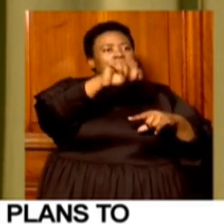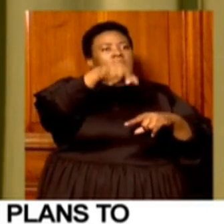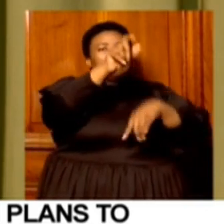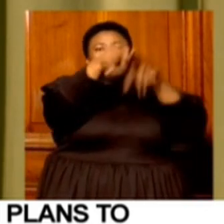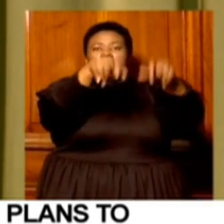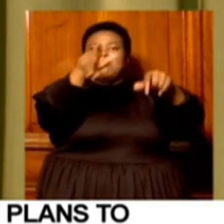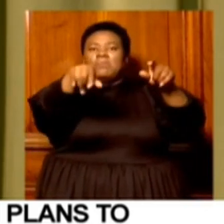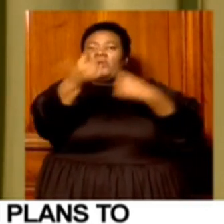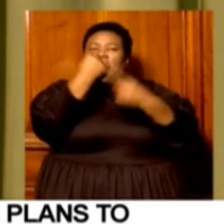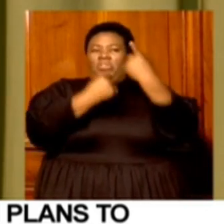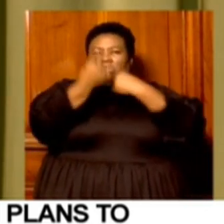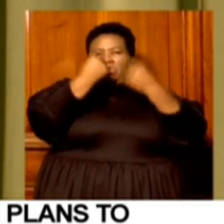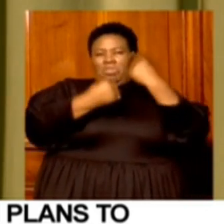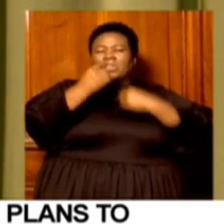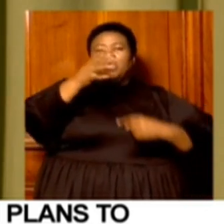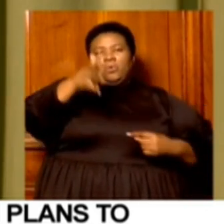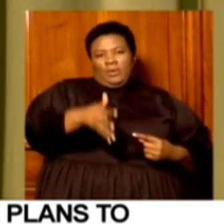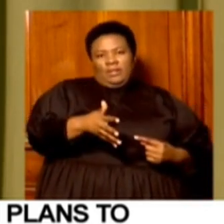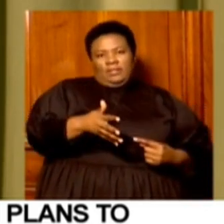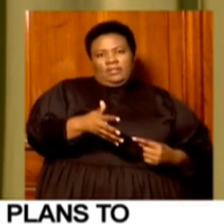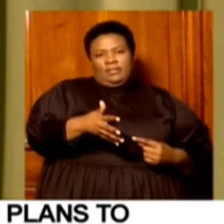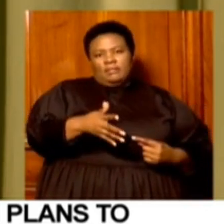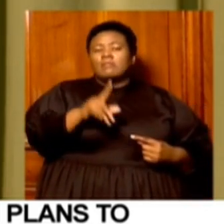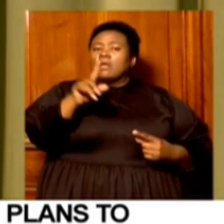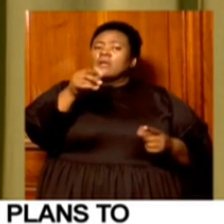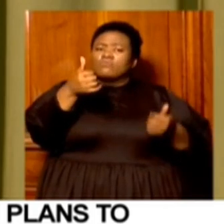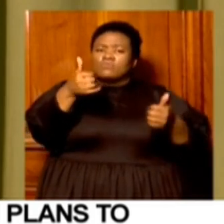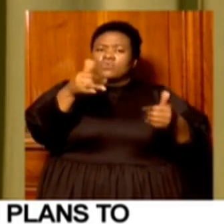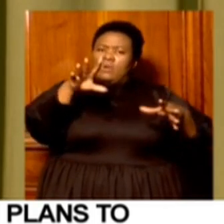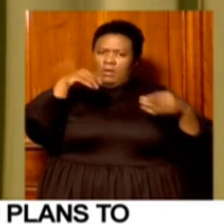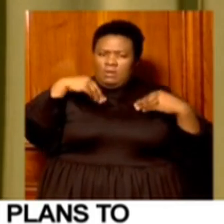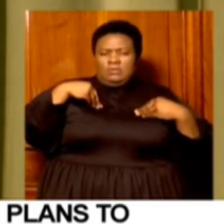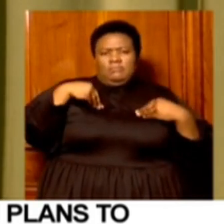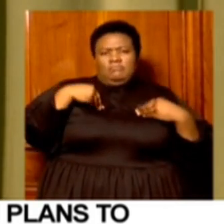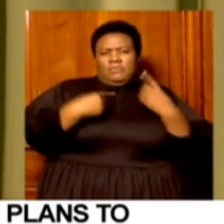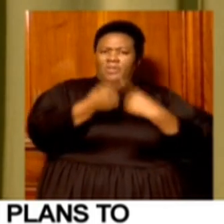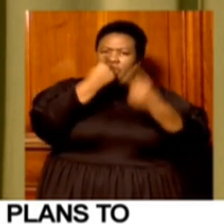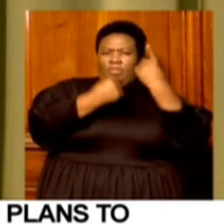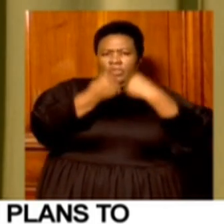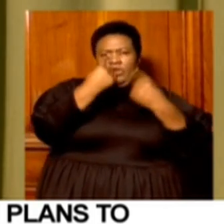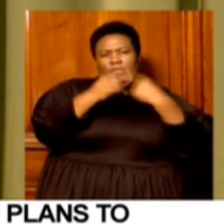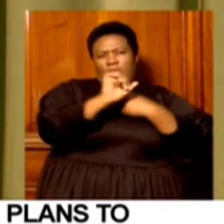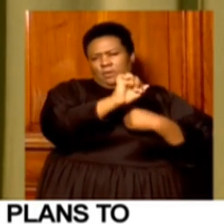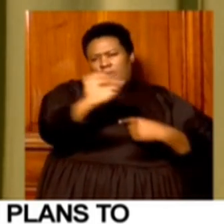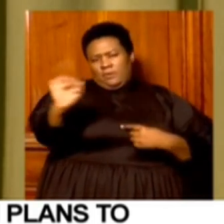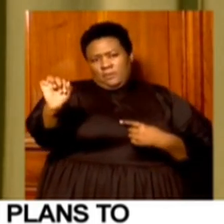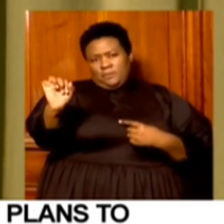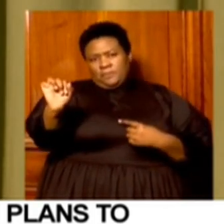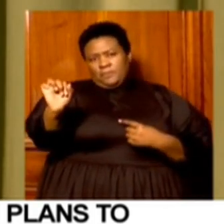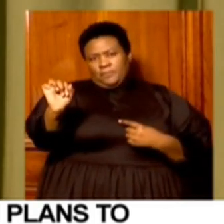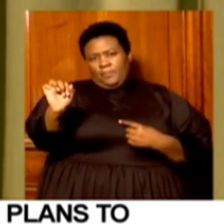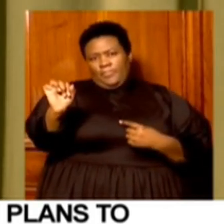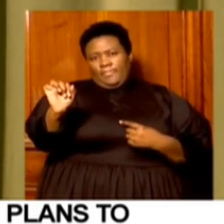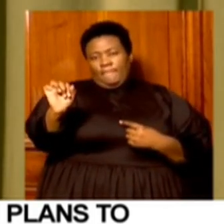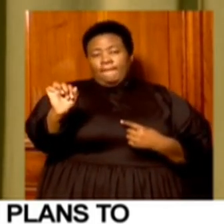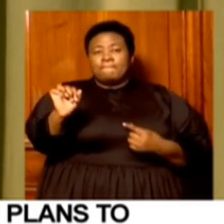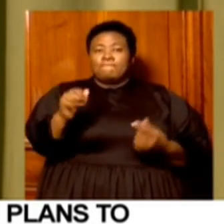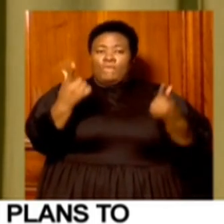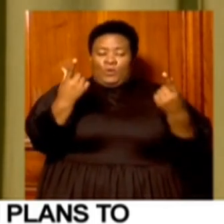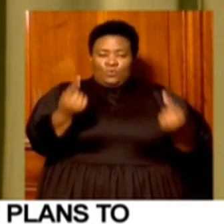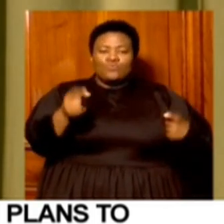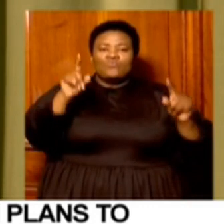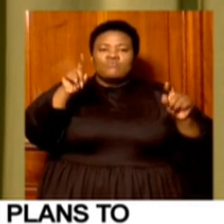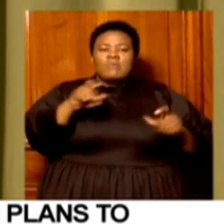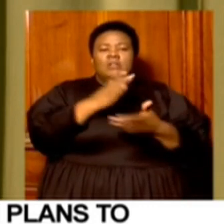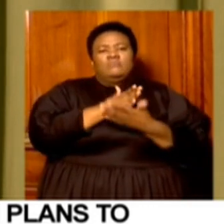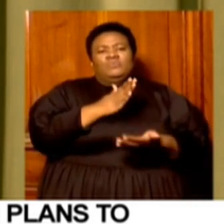criticism, and a constructive criticism. We do that based on the balance of